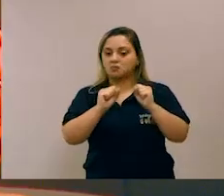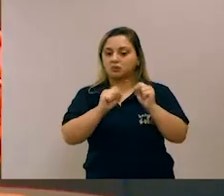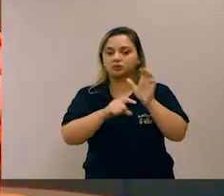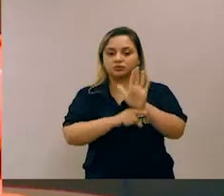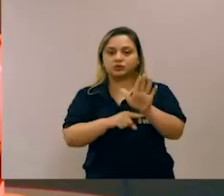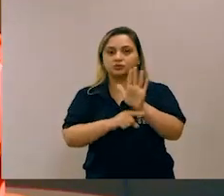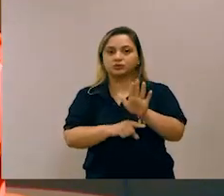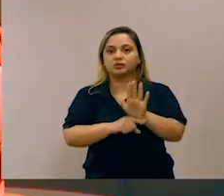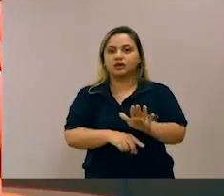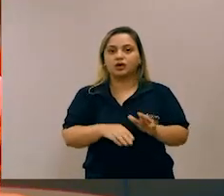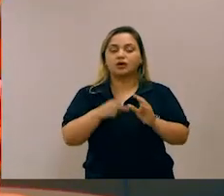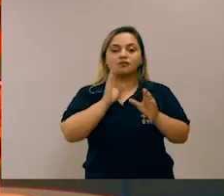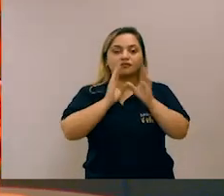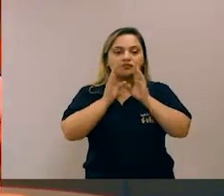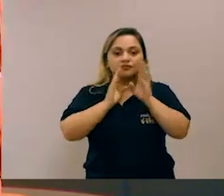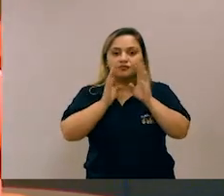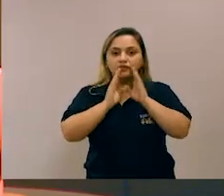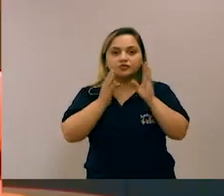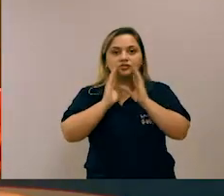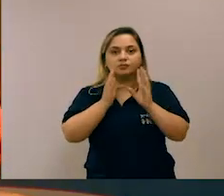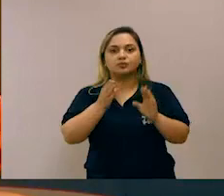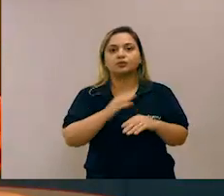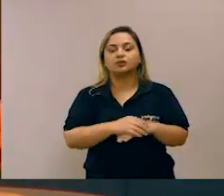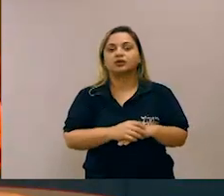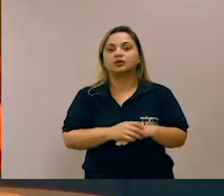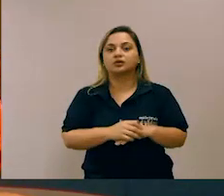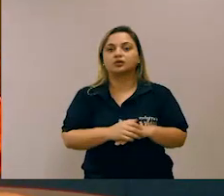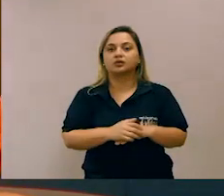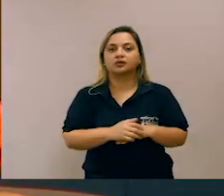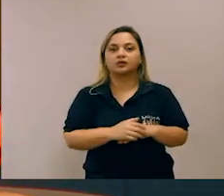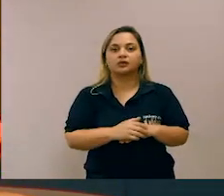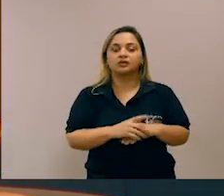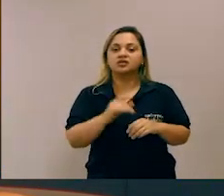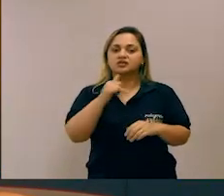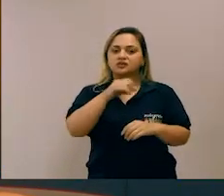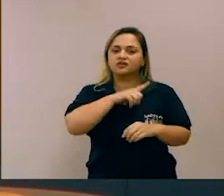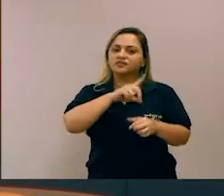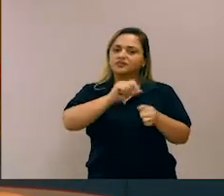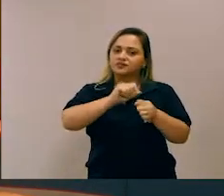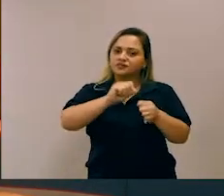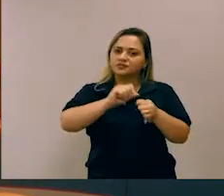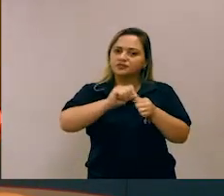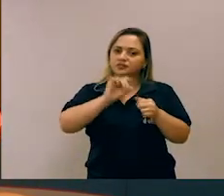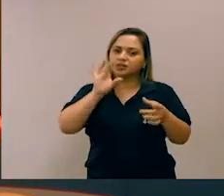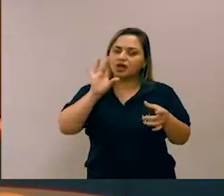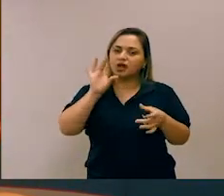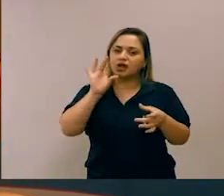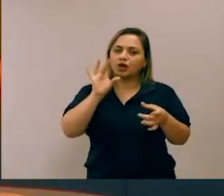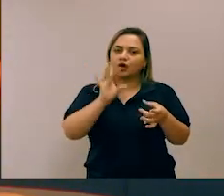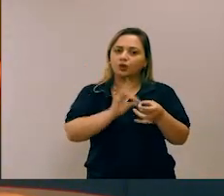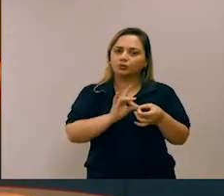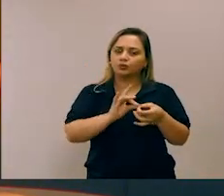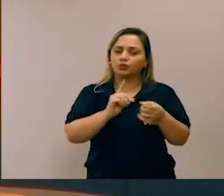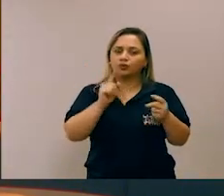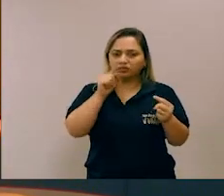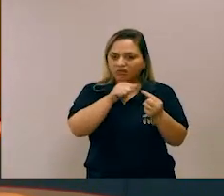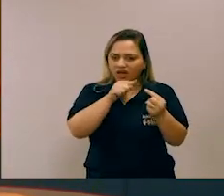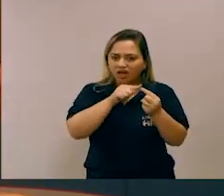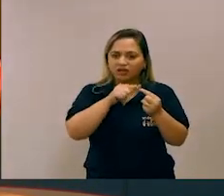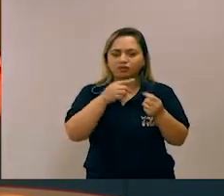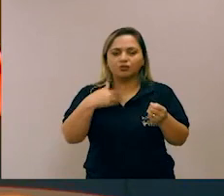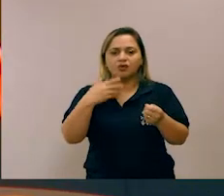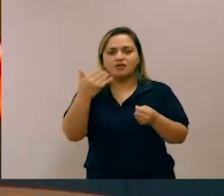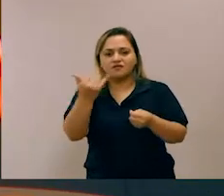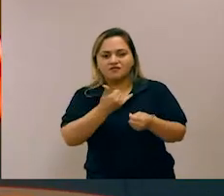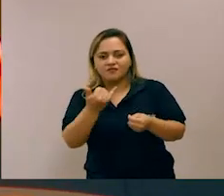the official channels, Facebook, getting in touch. We have an entire structure